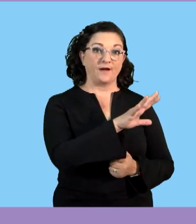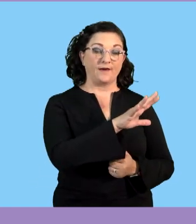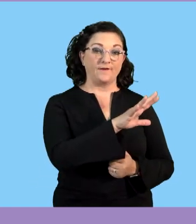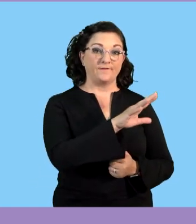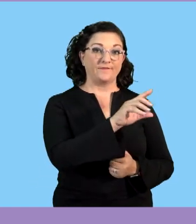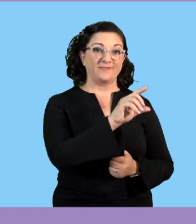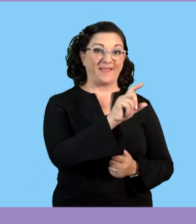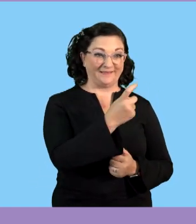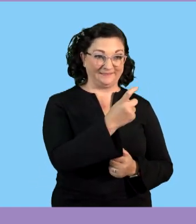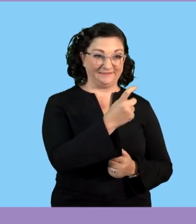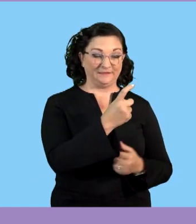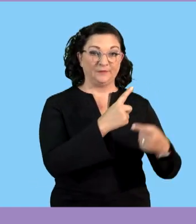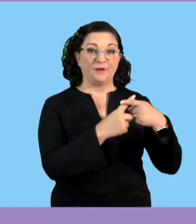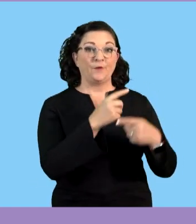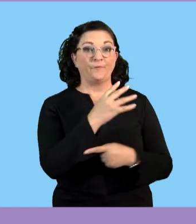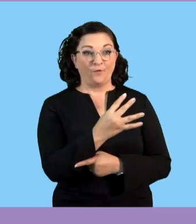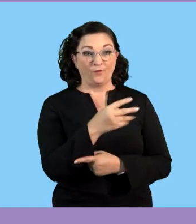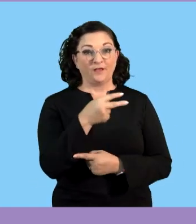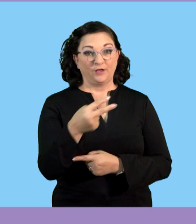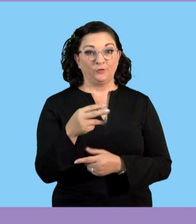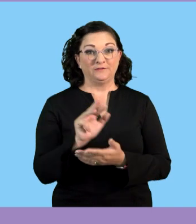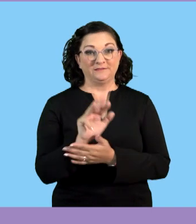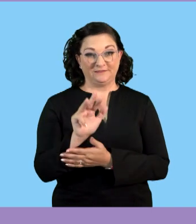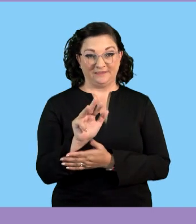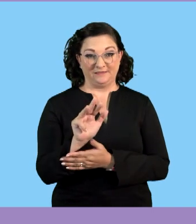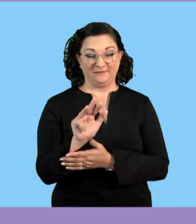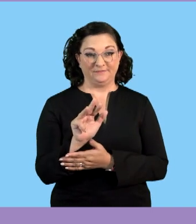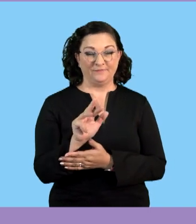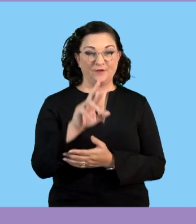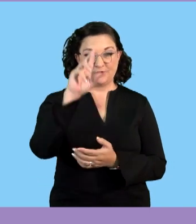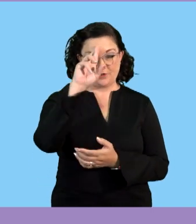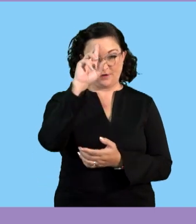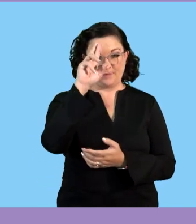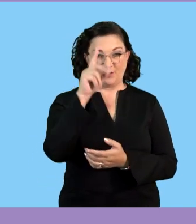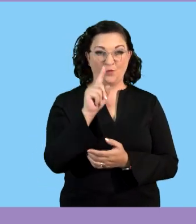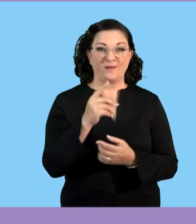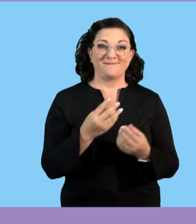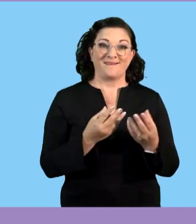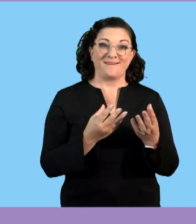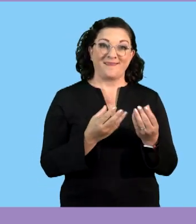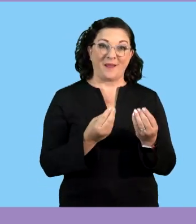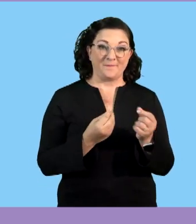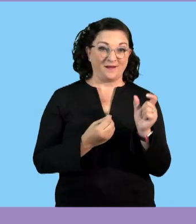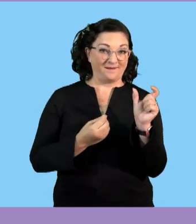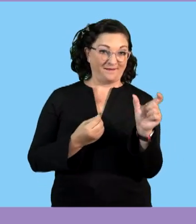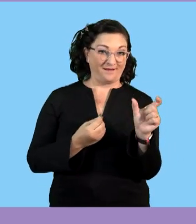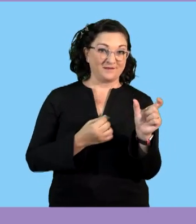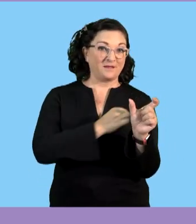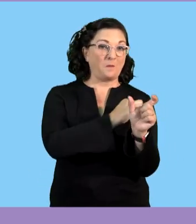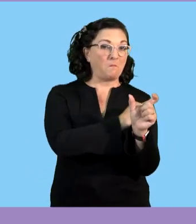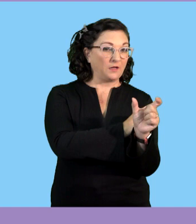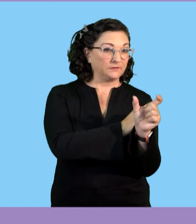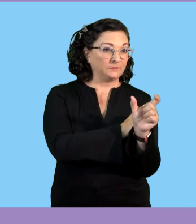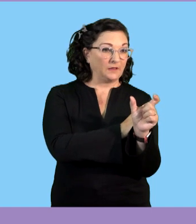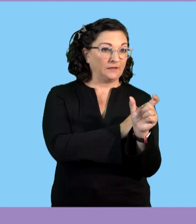4 is equals to 19. Remember, it is a number multiplied by 5 and 4 was added to